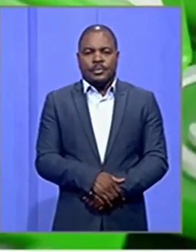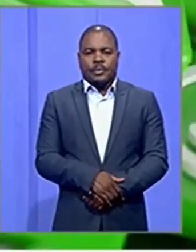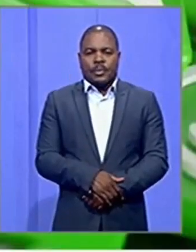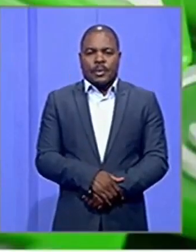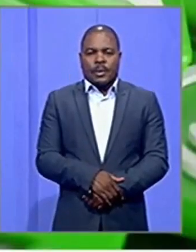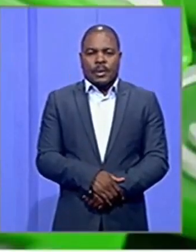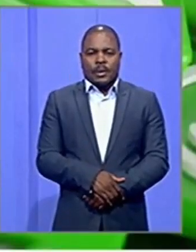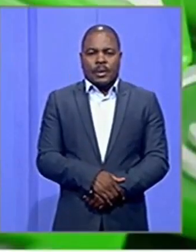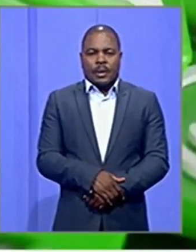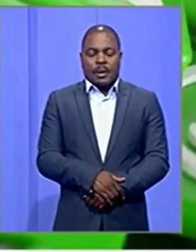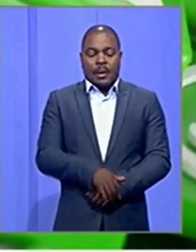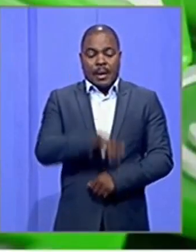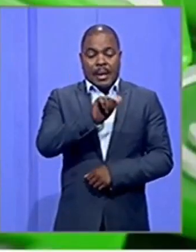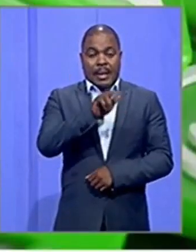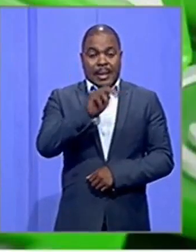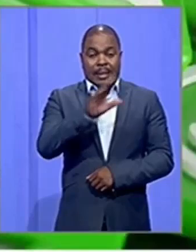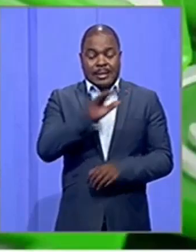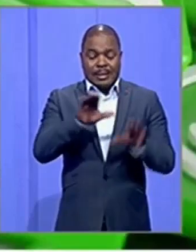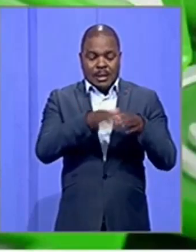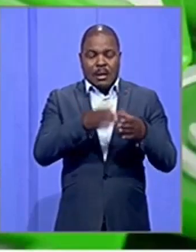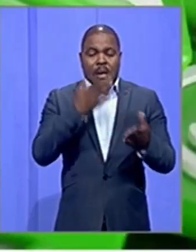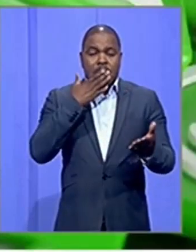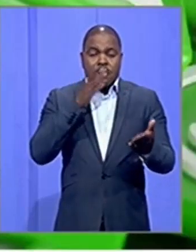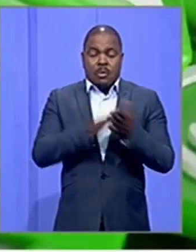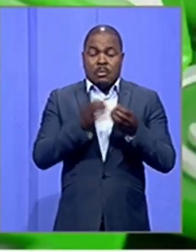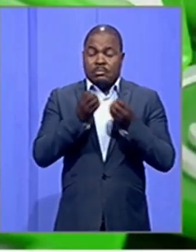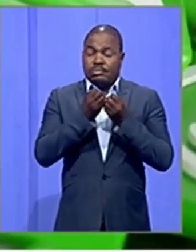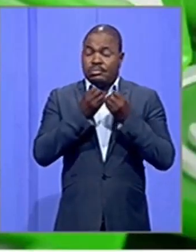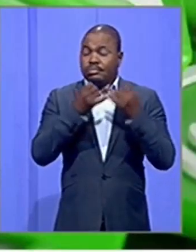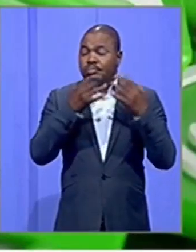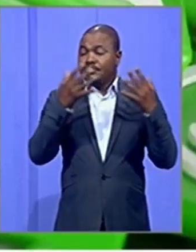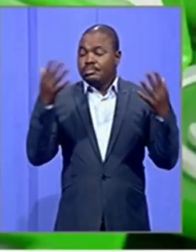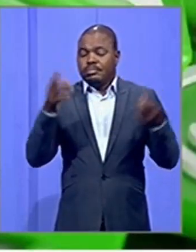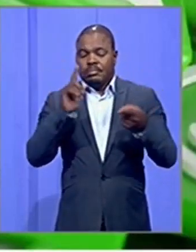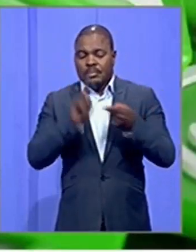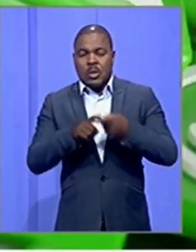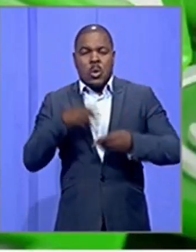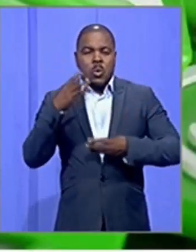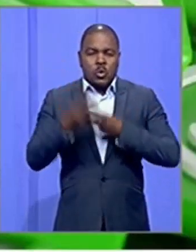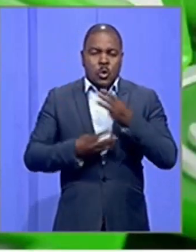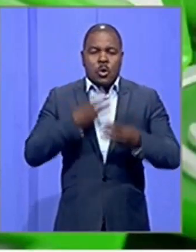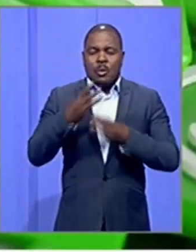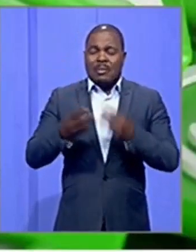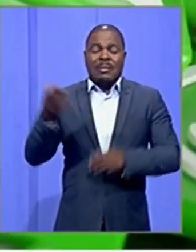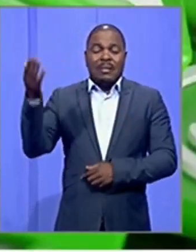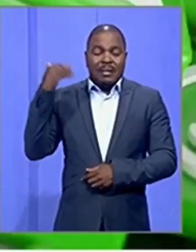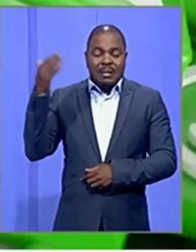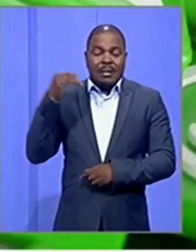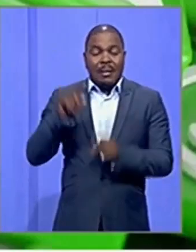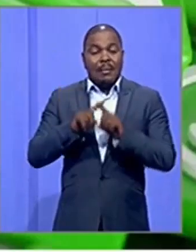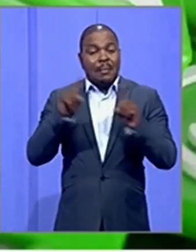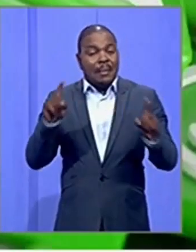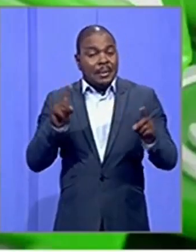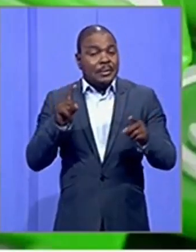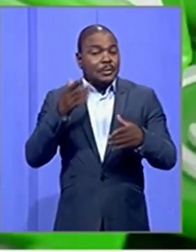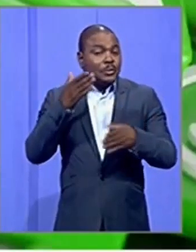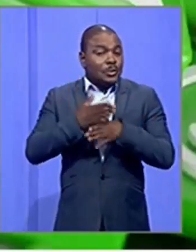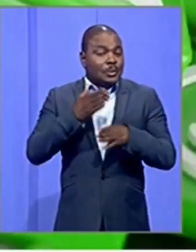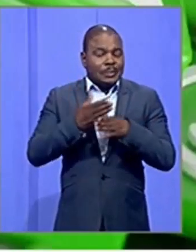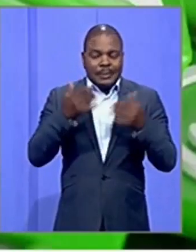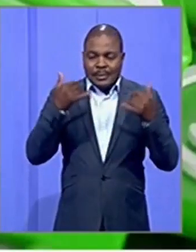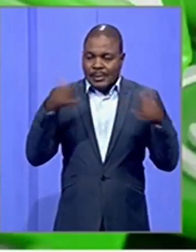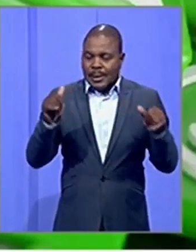lekoko lena le busang le entse ditsholofetso tse dingata tsa mesebetsi nakong e fetileng empa mesebetsi e sa dutse